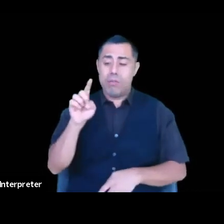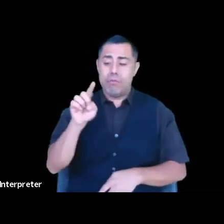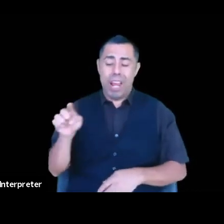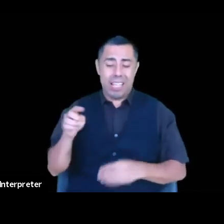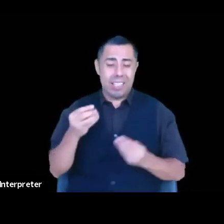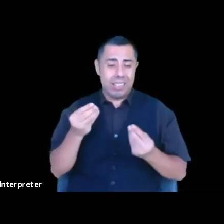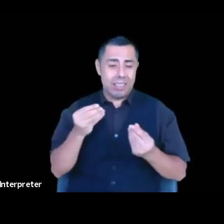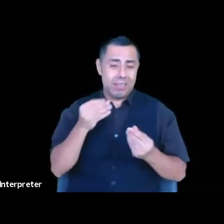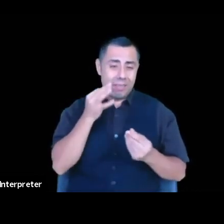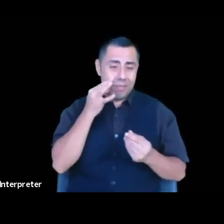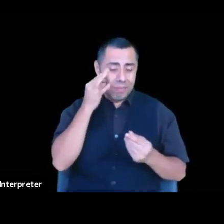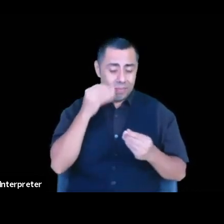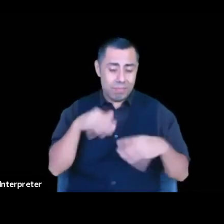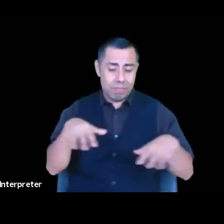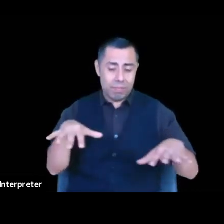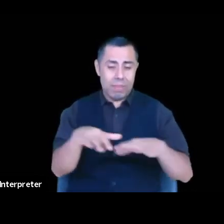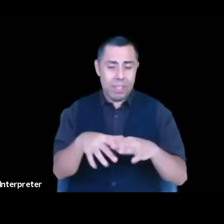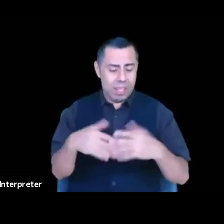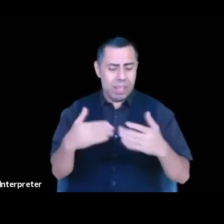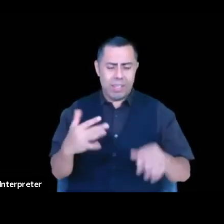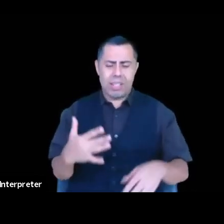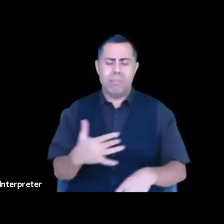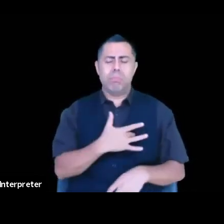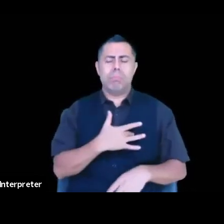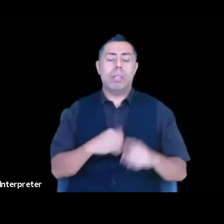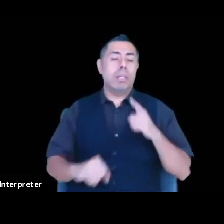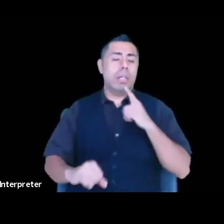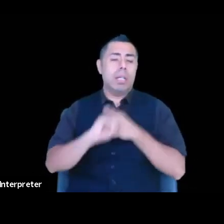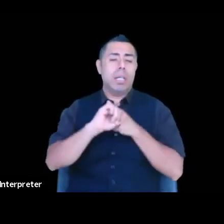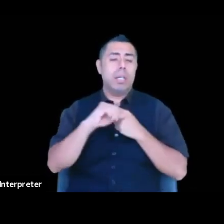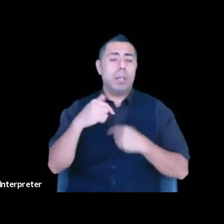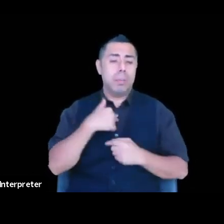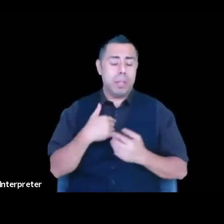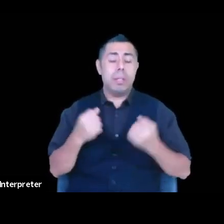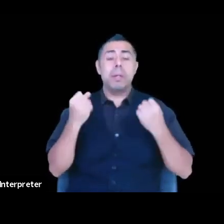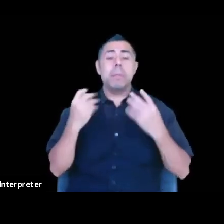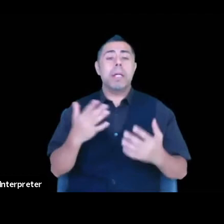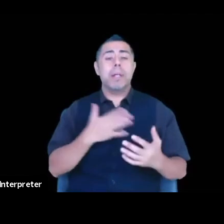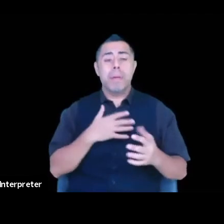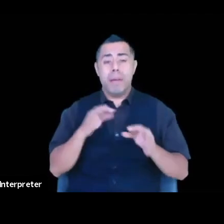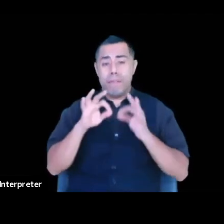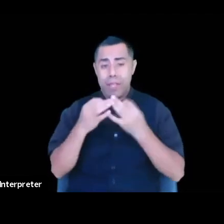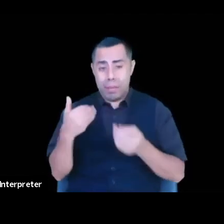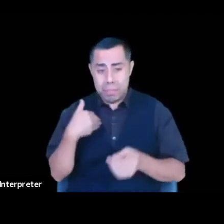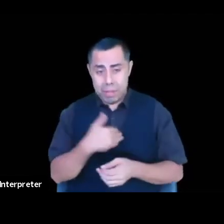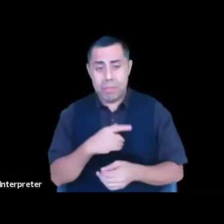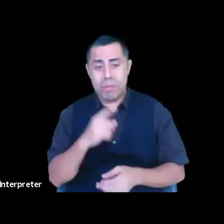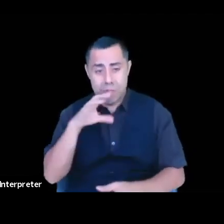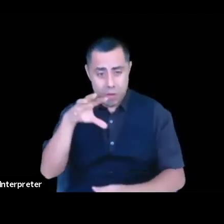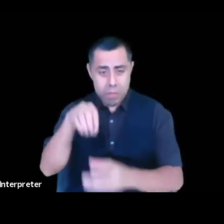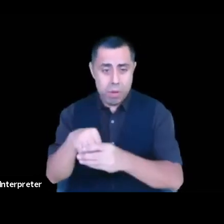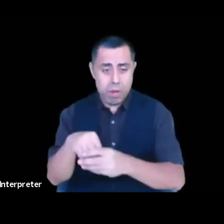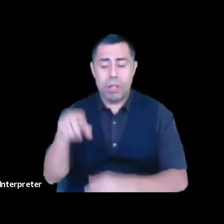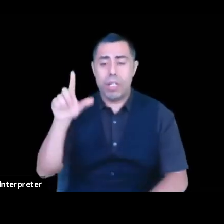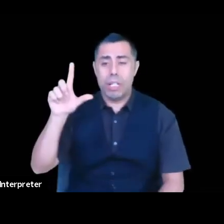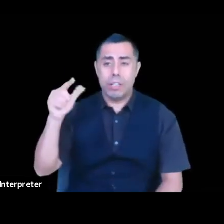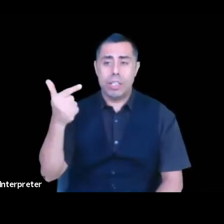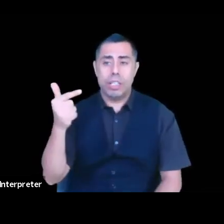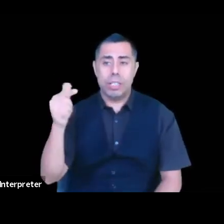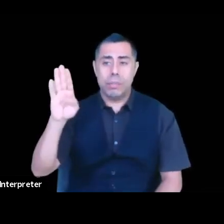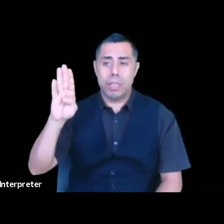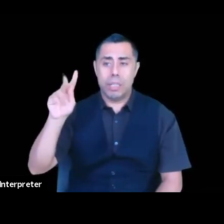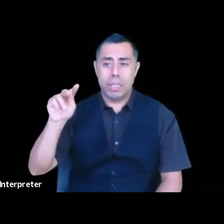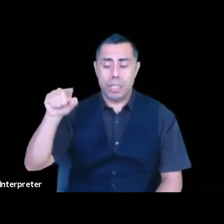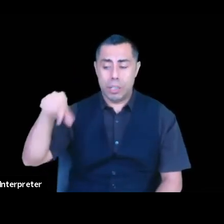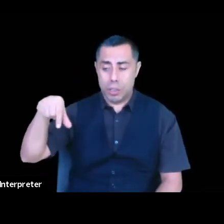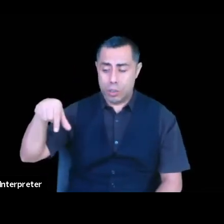I have so many friends, I have family members who are a part of the LGBTQ plus community. I have, you know,